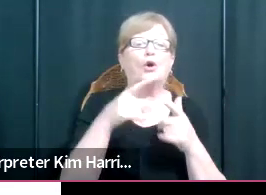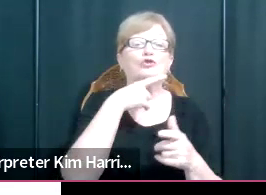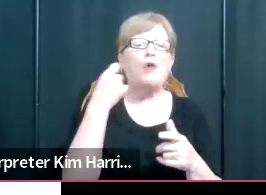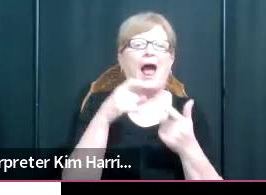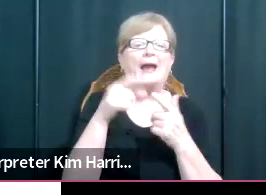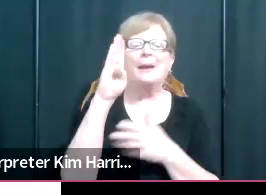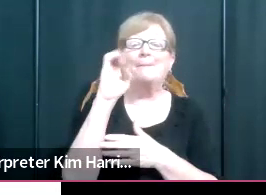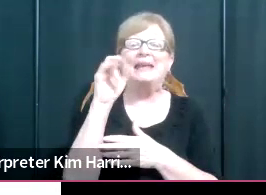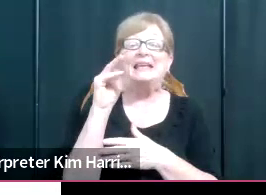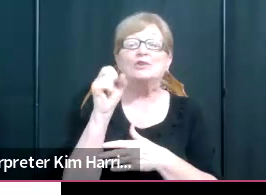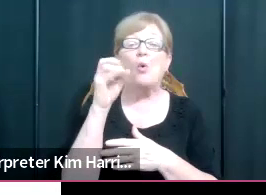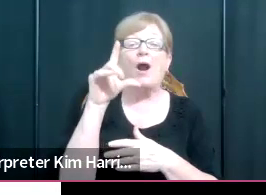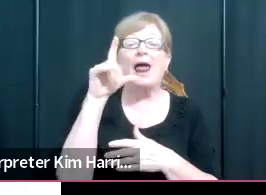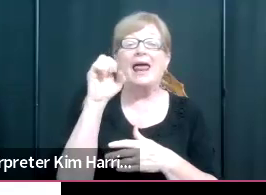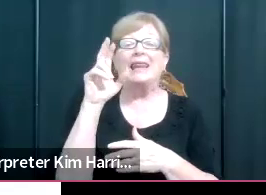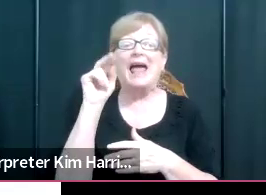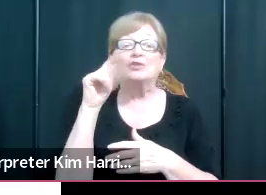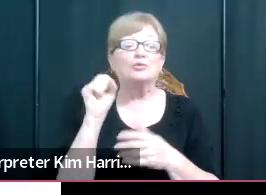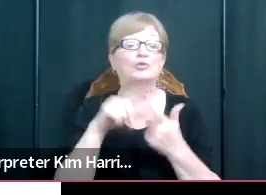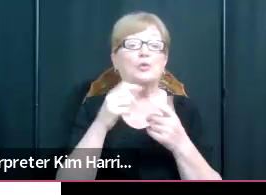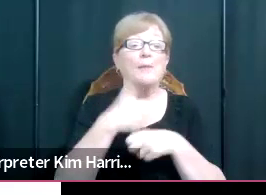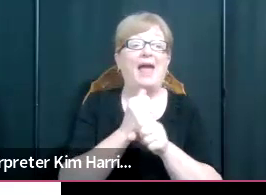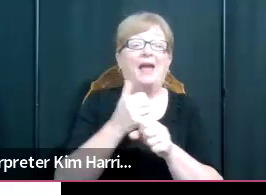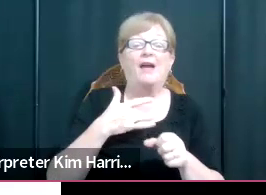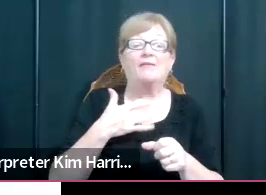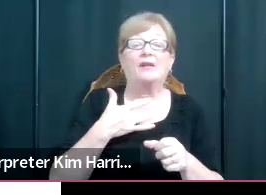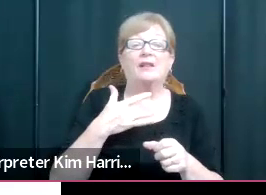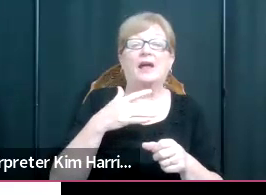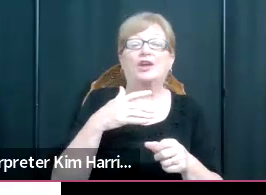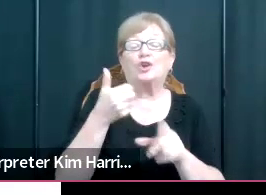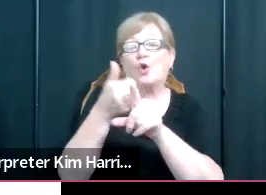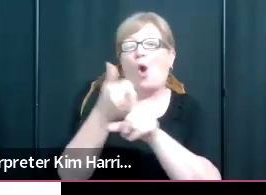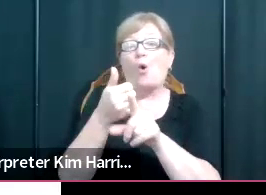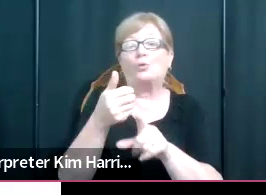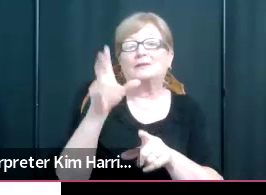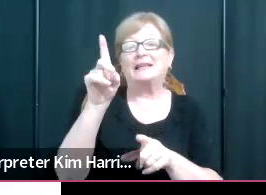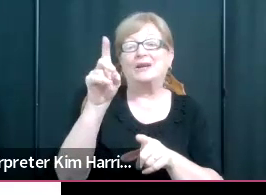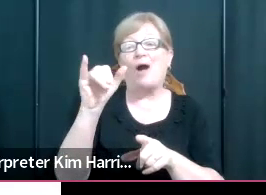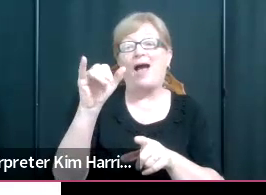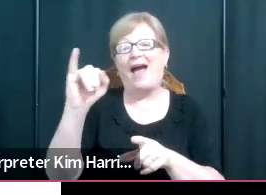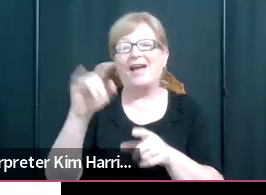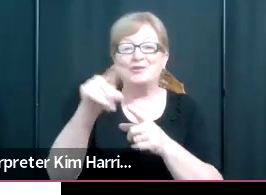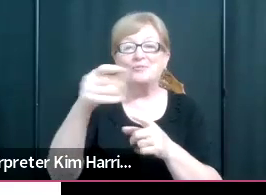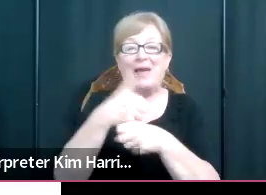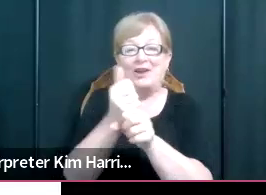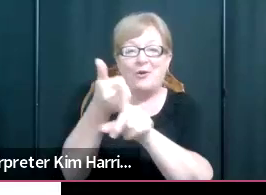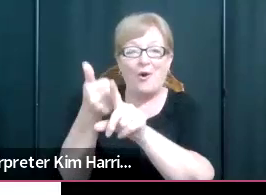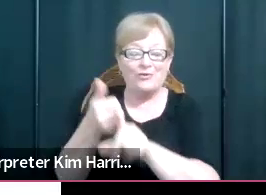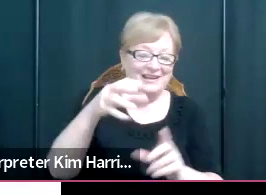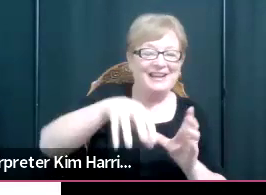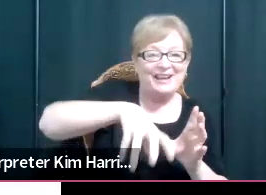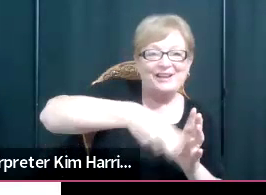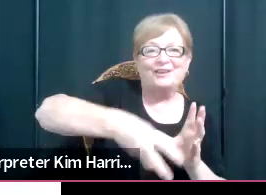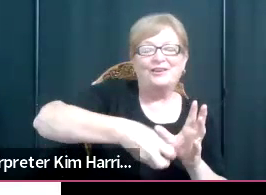in order to make sort of DIY sensory bins or kits. But if you